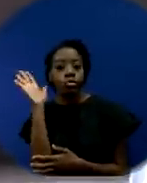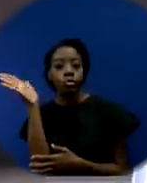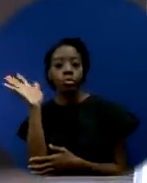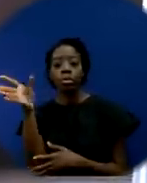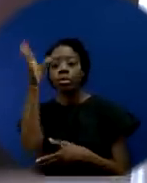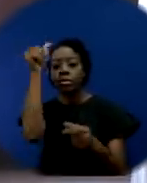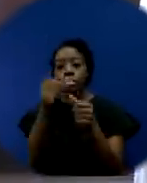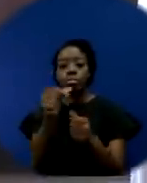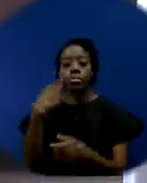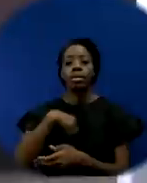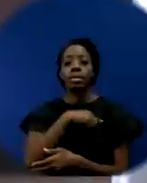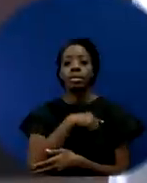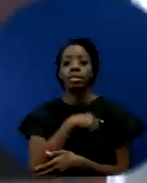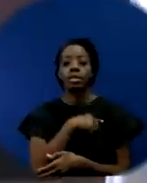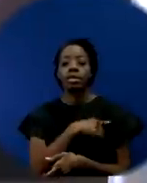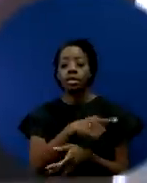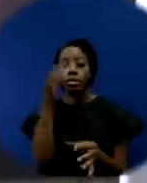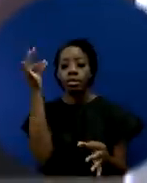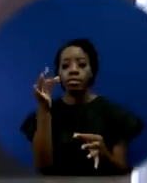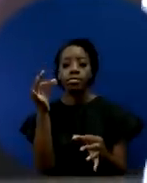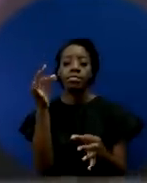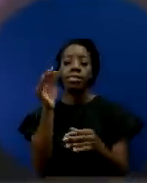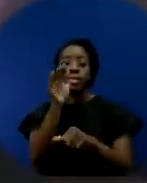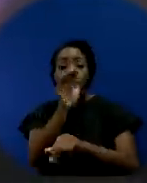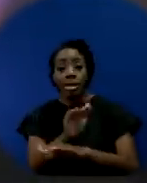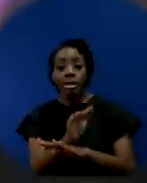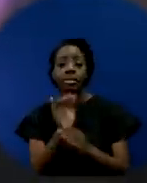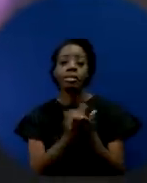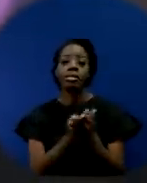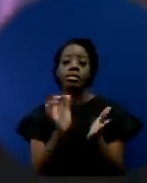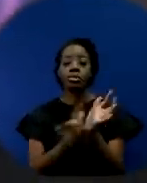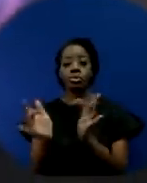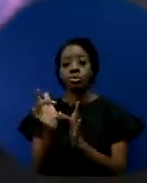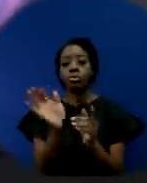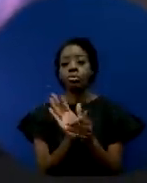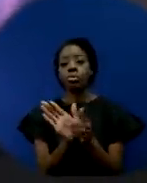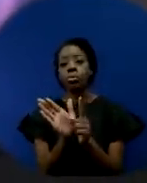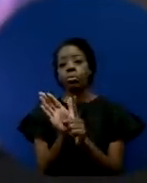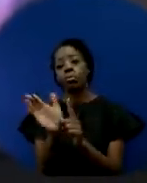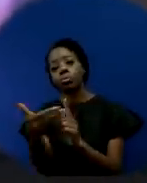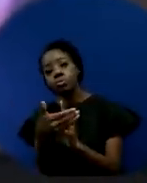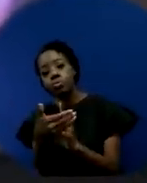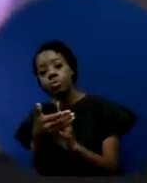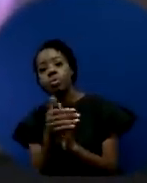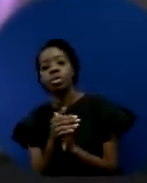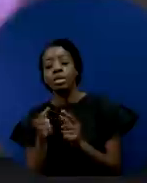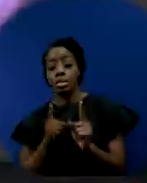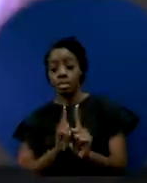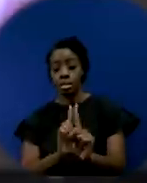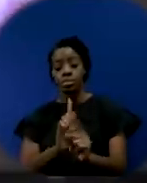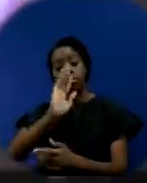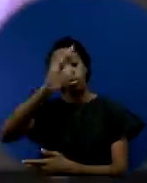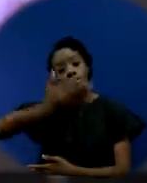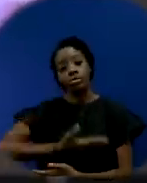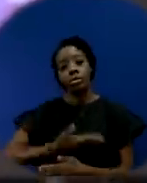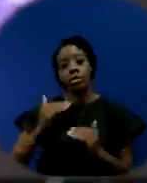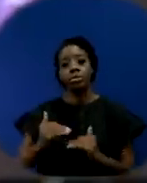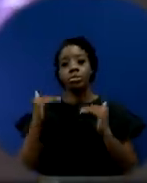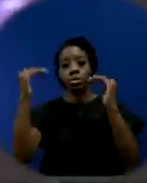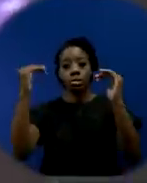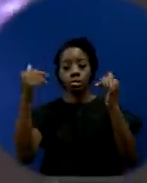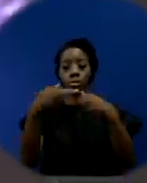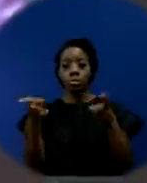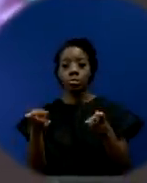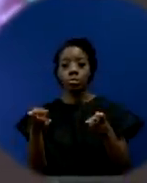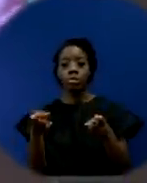us that on the fateful night that Jesus was betrayed, disciples were invited to an upper room,